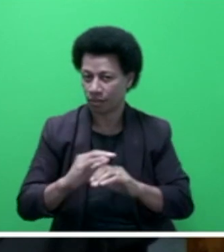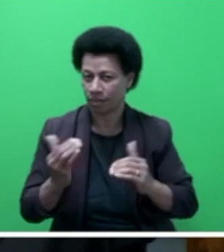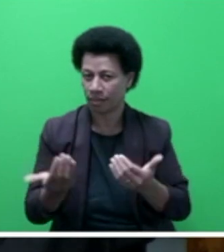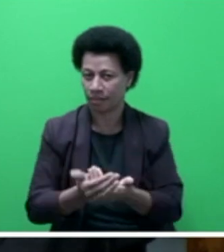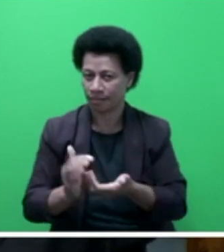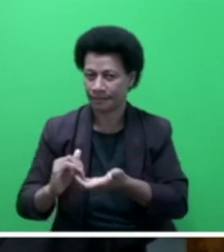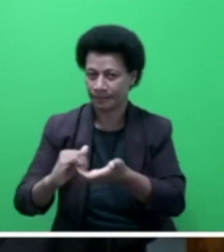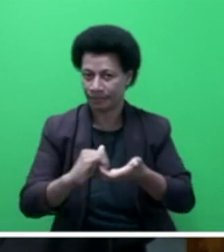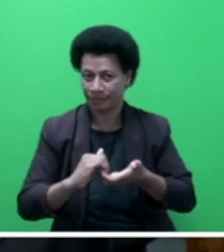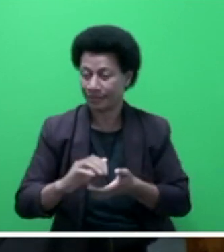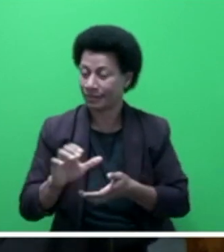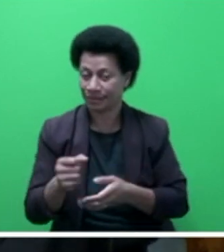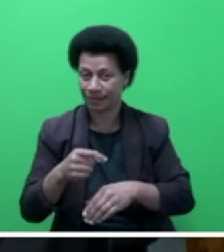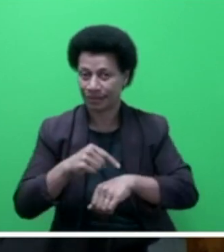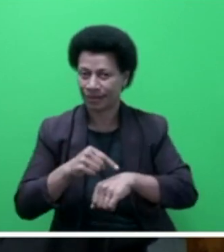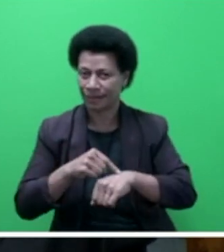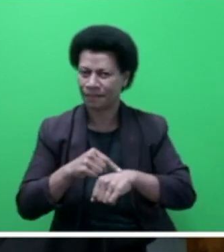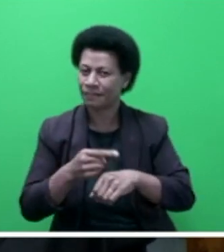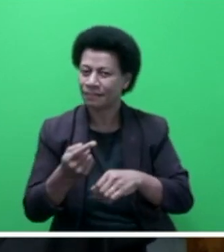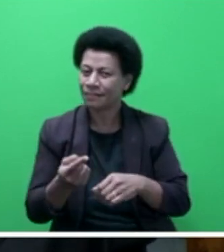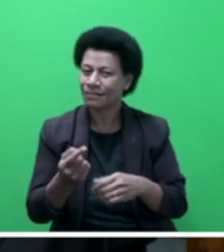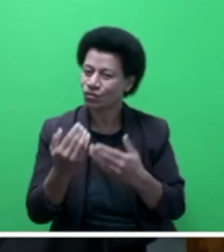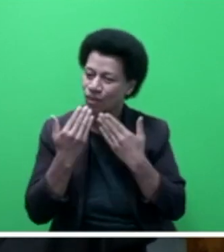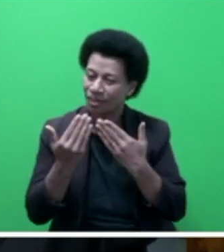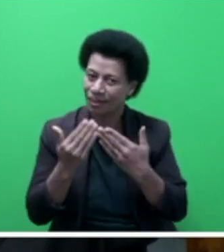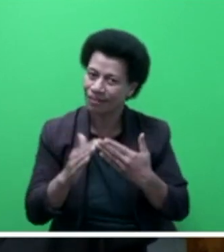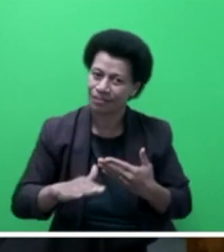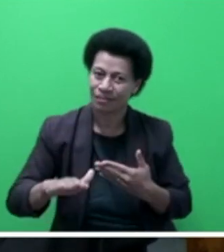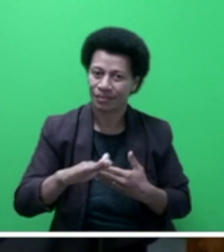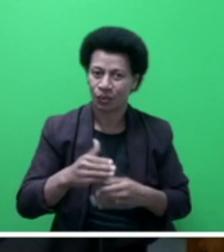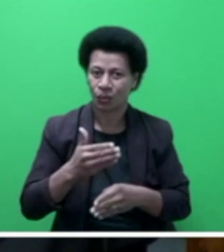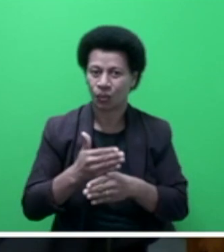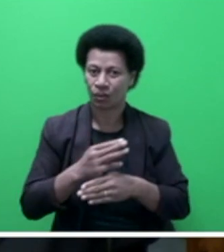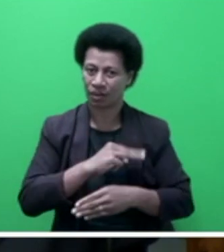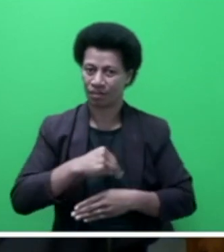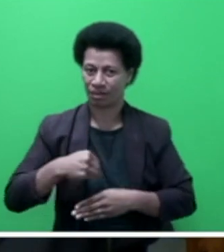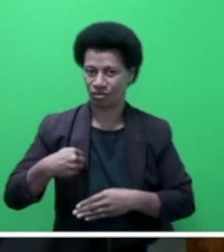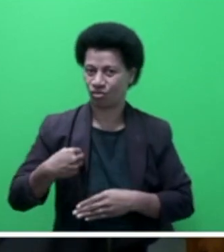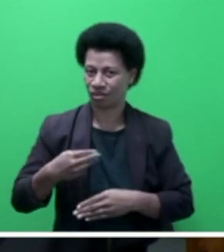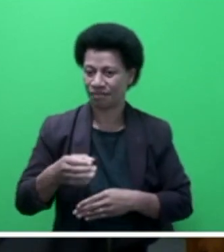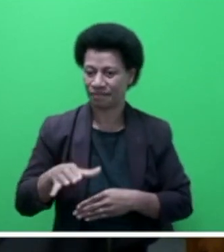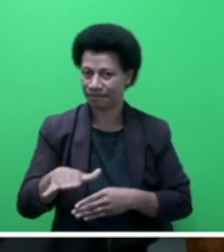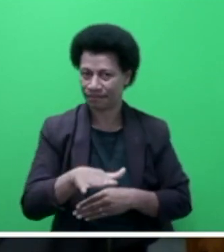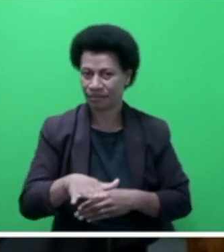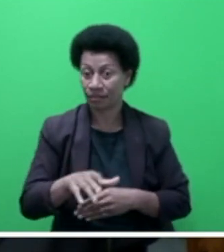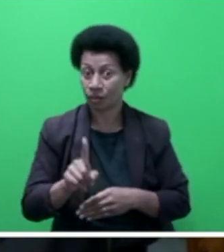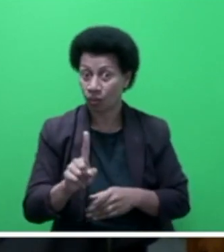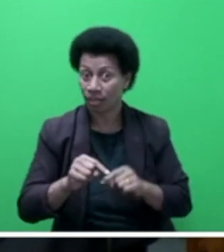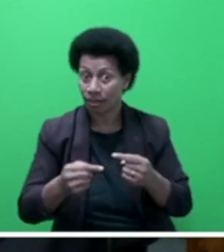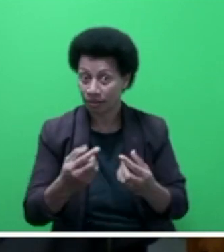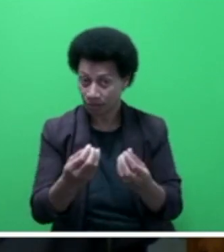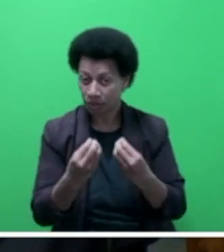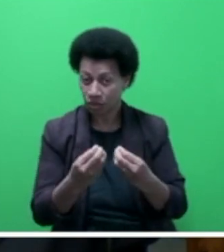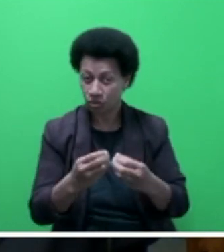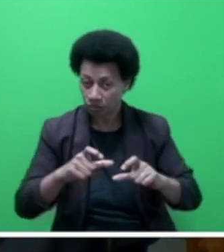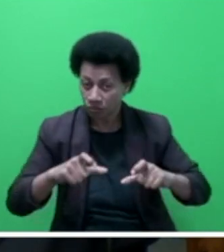I take this time to thank all of those that particularly work with the ministry. The one thing any crisis can teach us is that we can